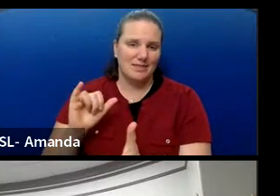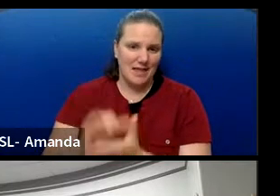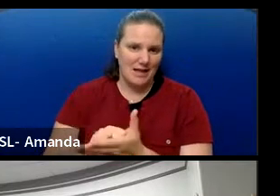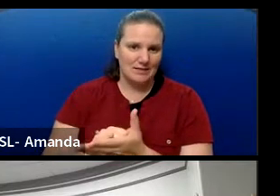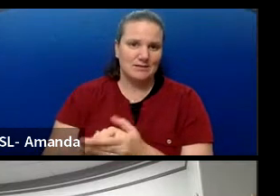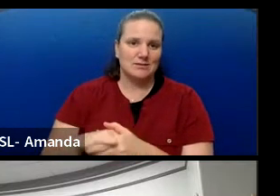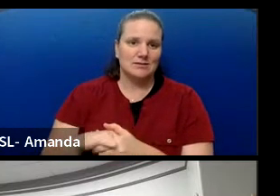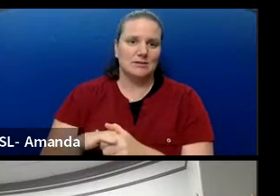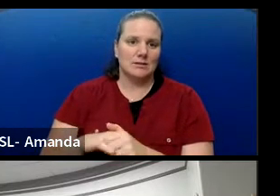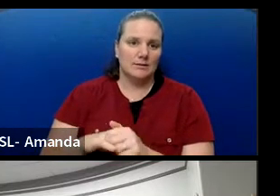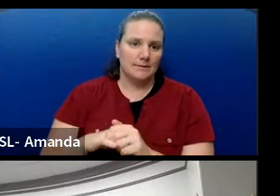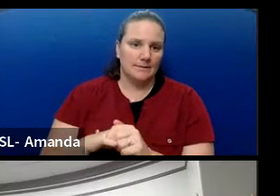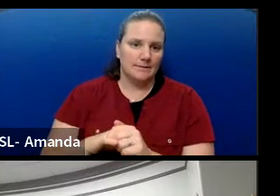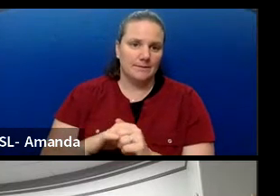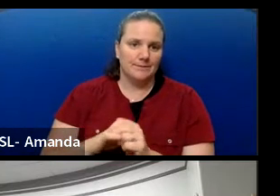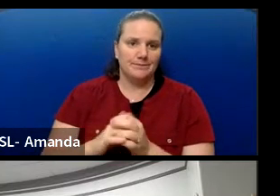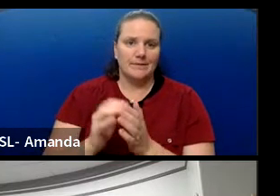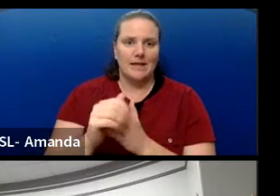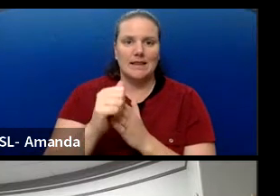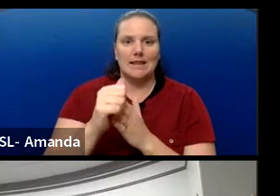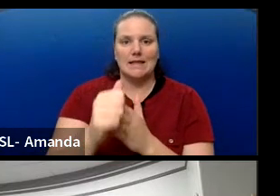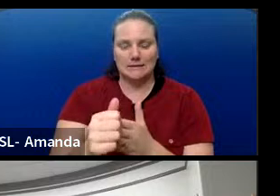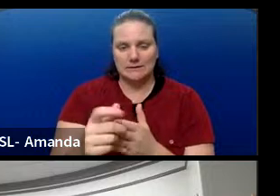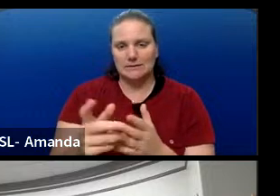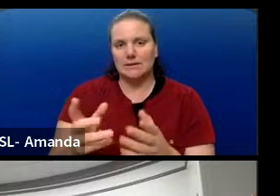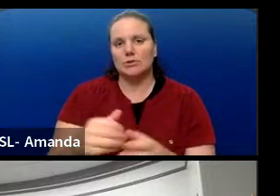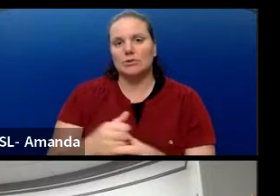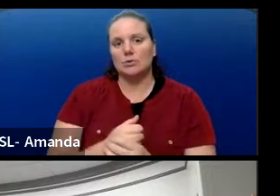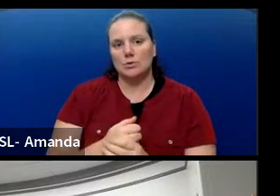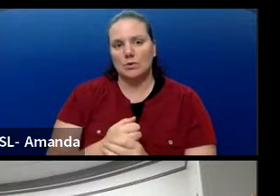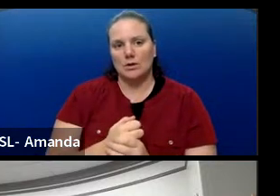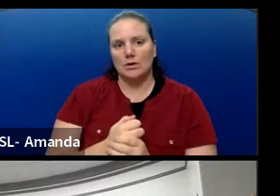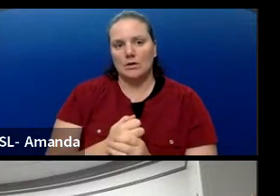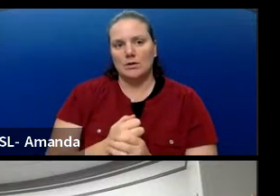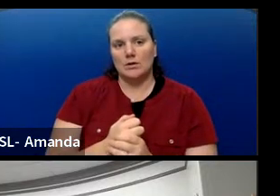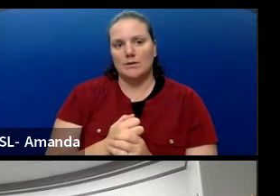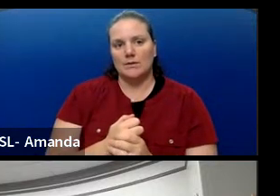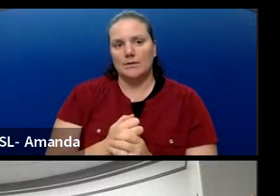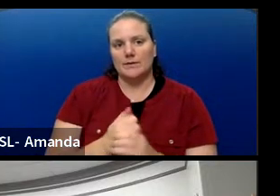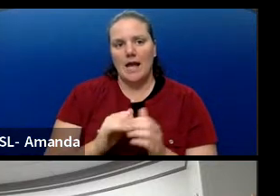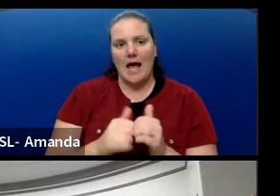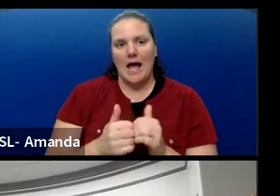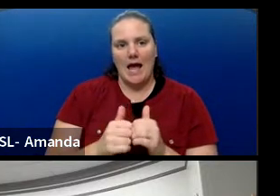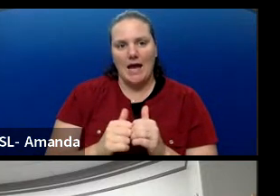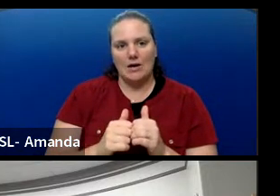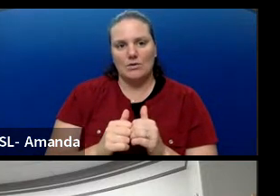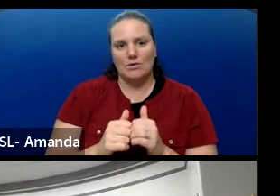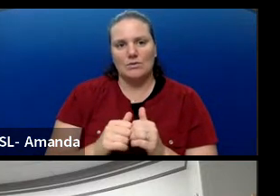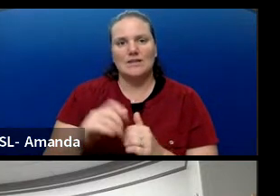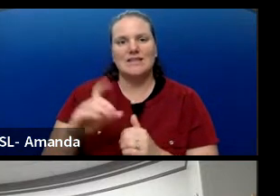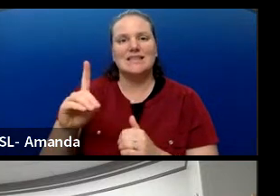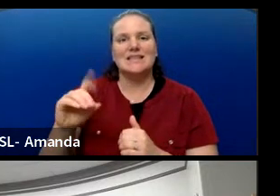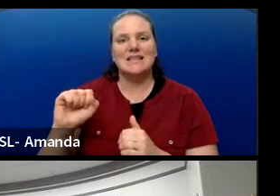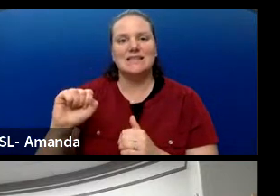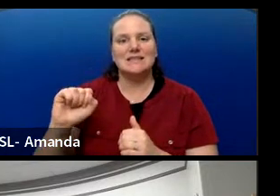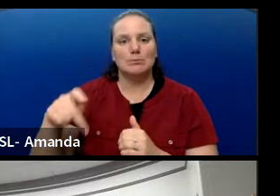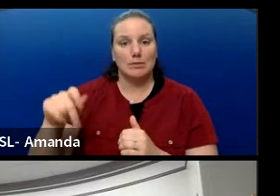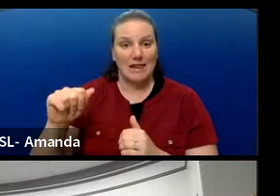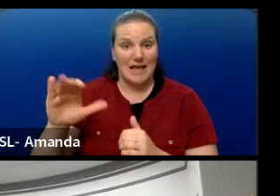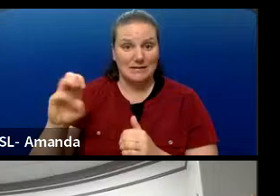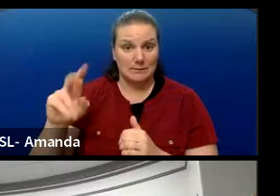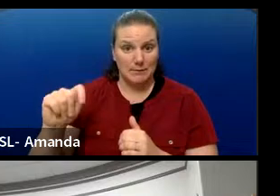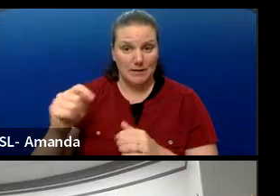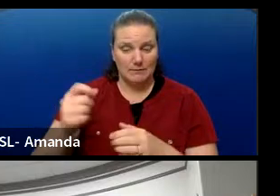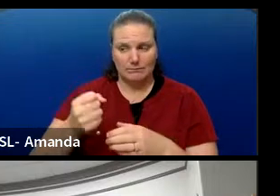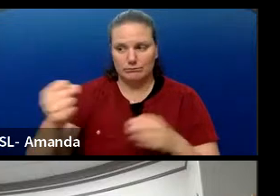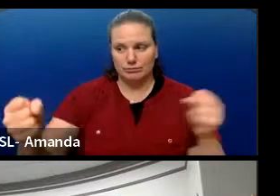a leads into how displacement happens. It's a really good